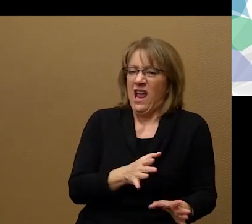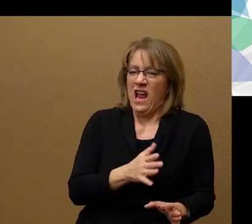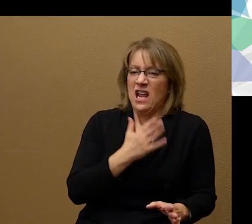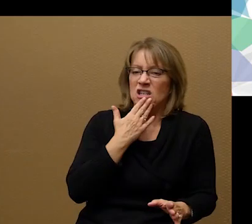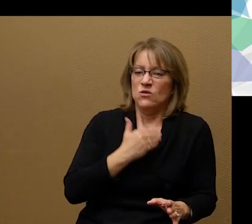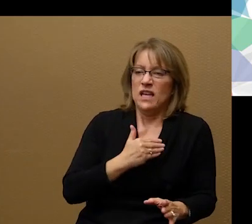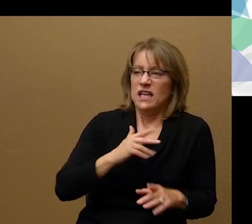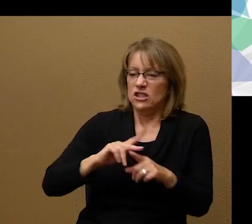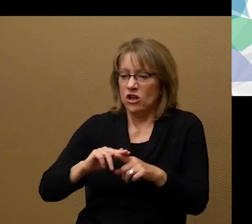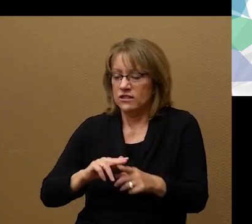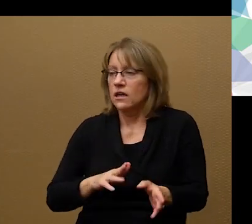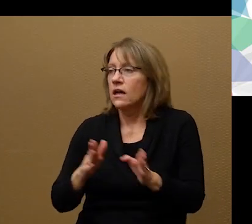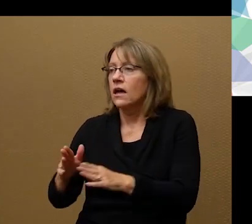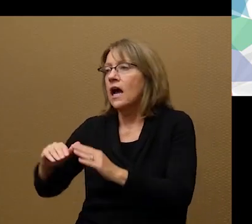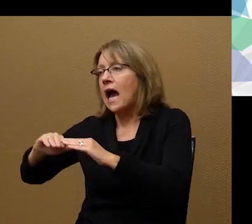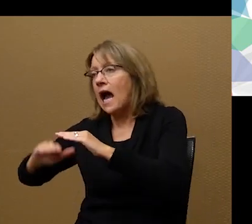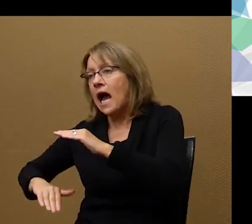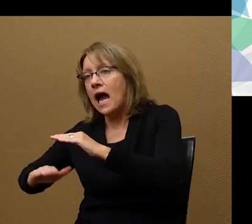kid